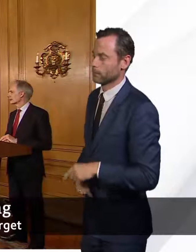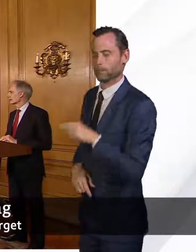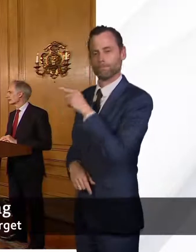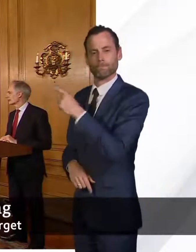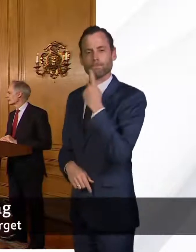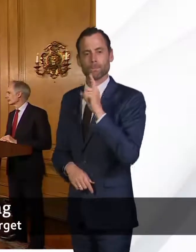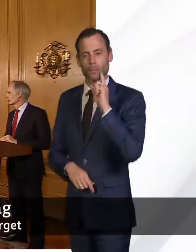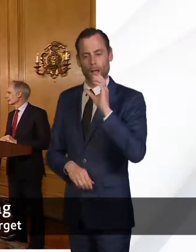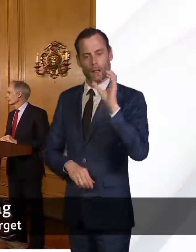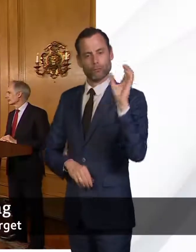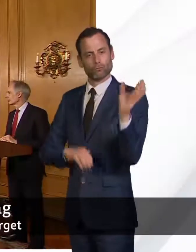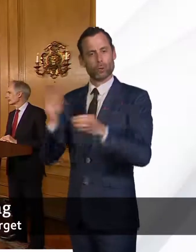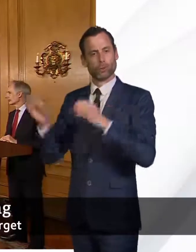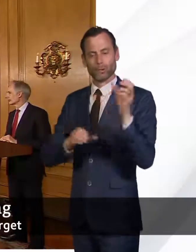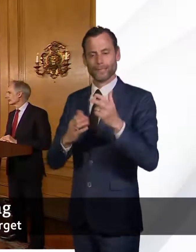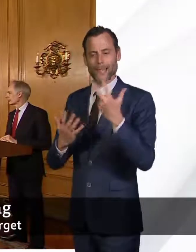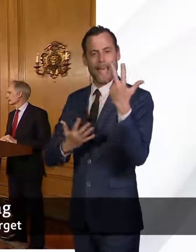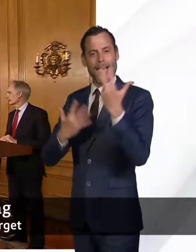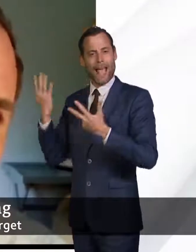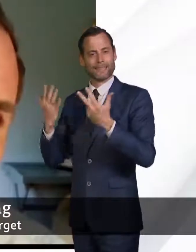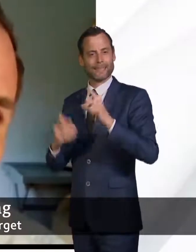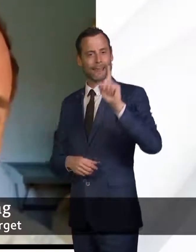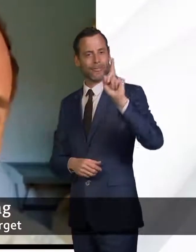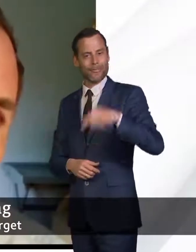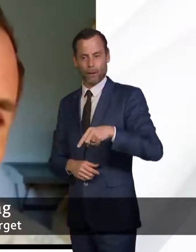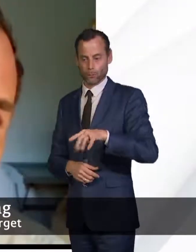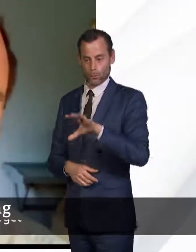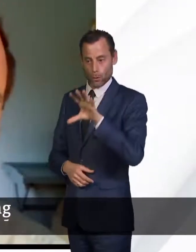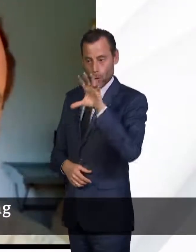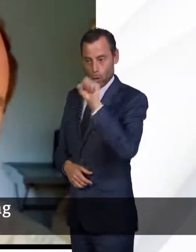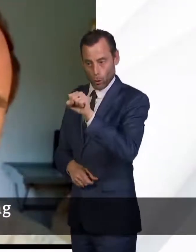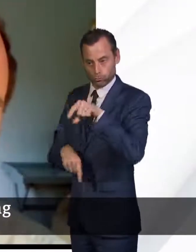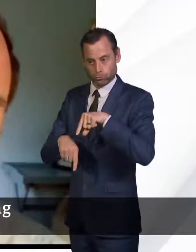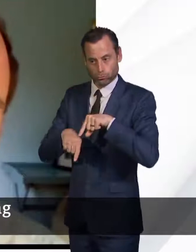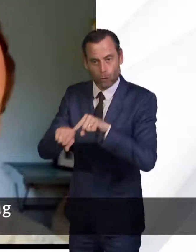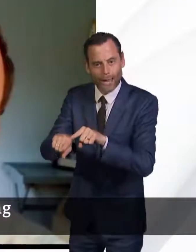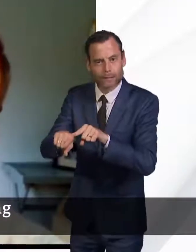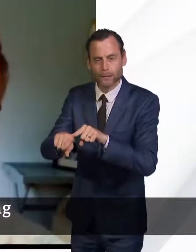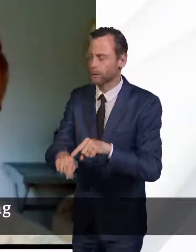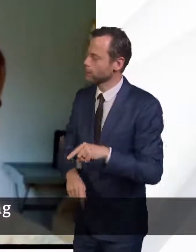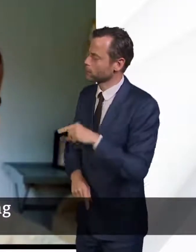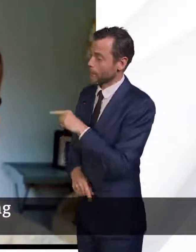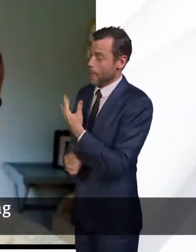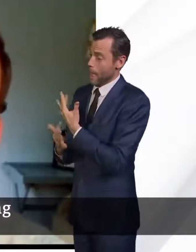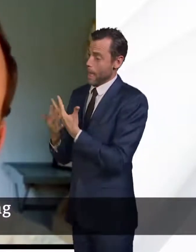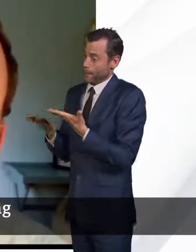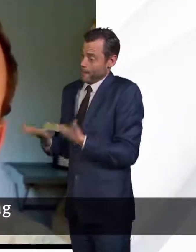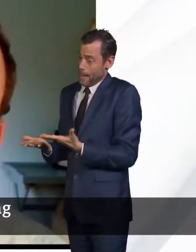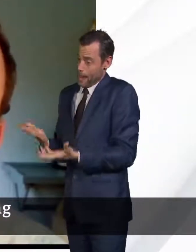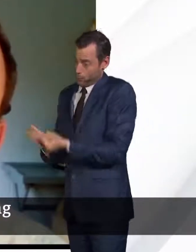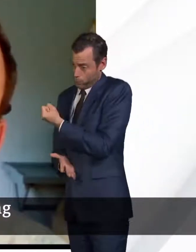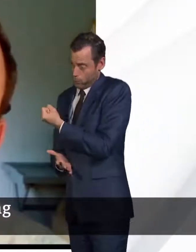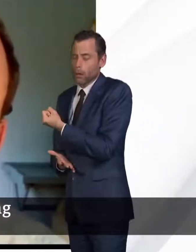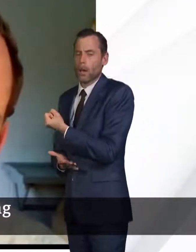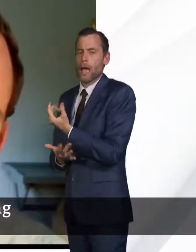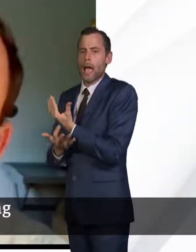18,000 contact tracers. I wanted to ask, how many do you have today? What date will you hit 18,000? And how important